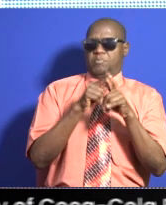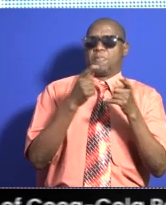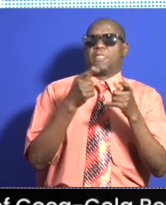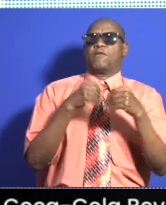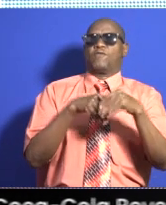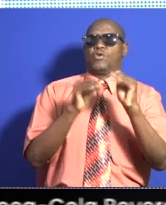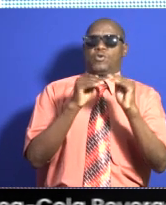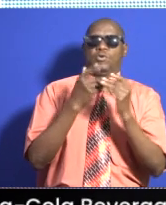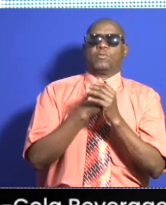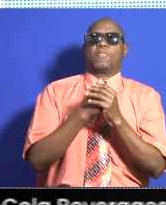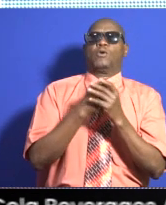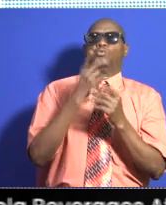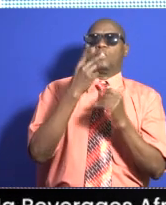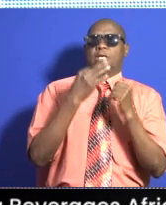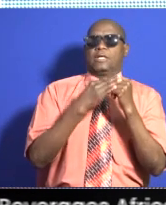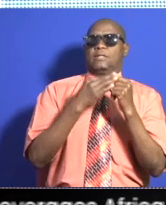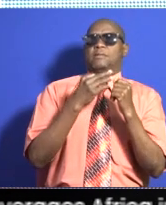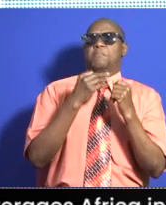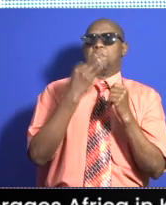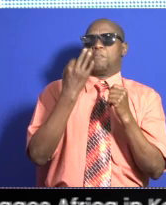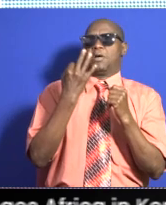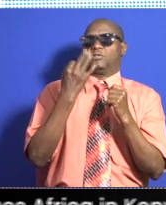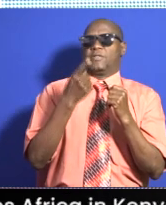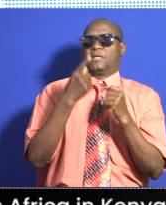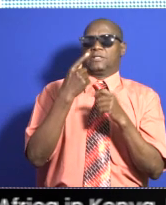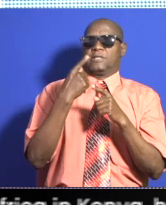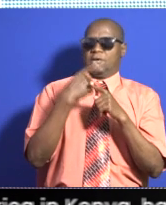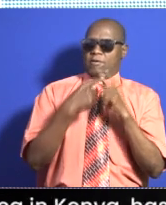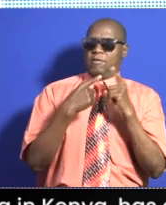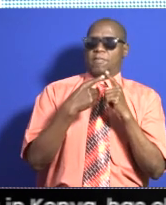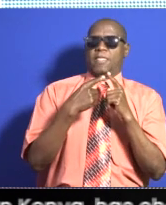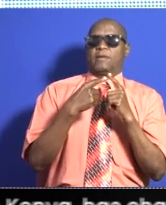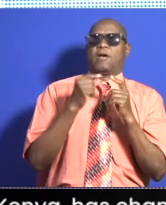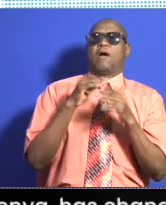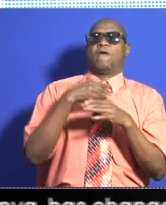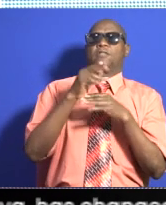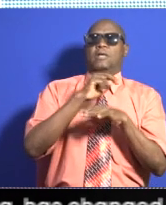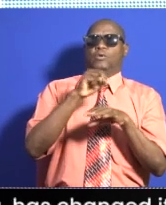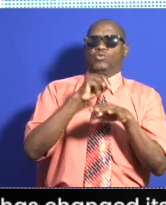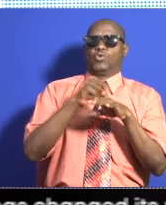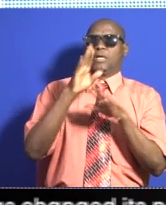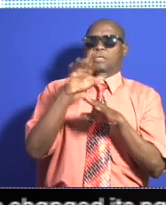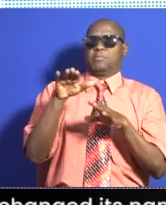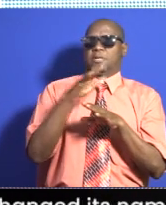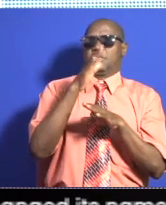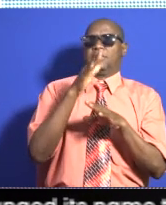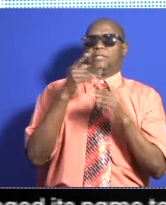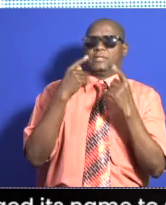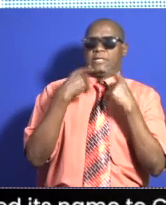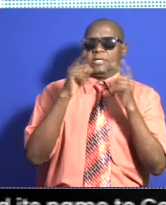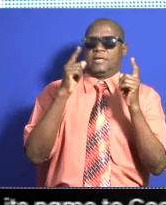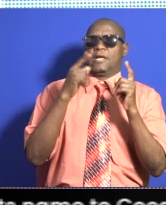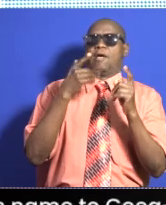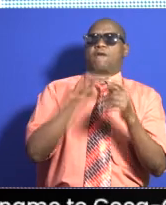the 23rd of March this year by President William Ruto after the National Assembly declined to vet them, saying it had no constitutional